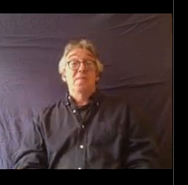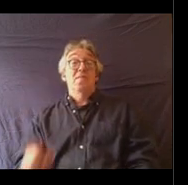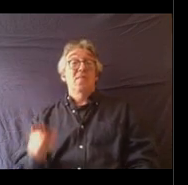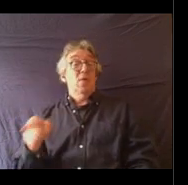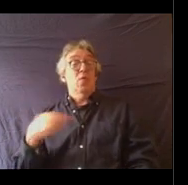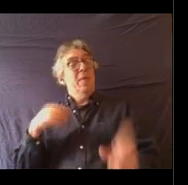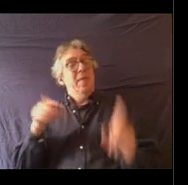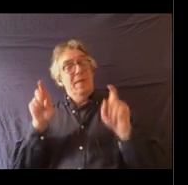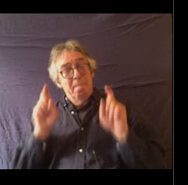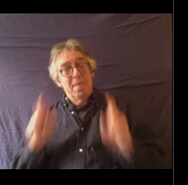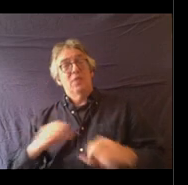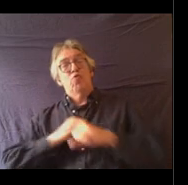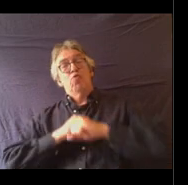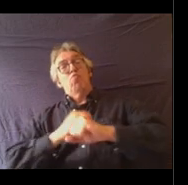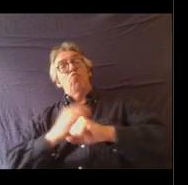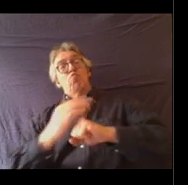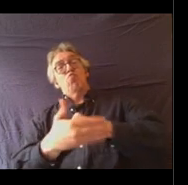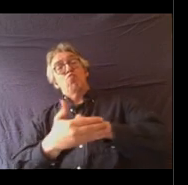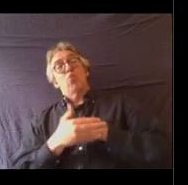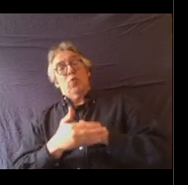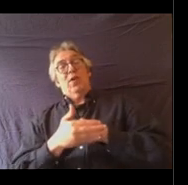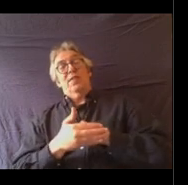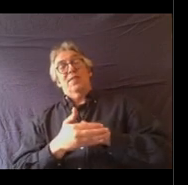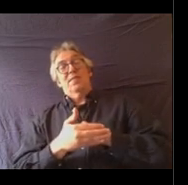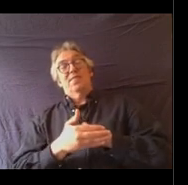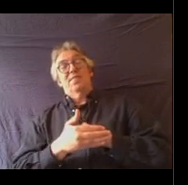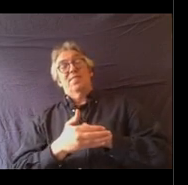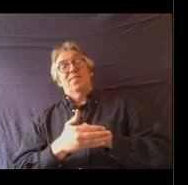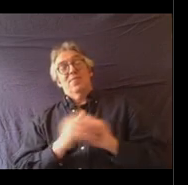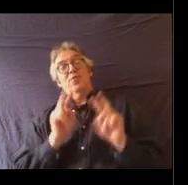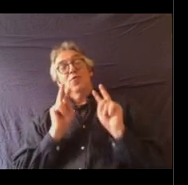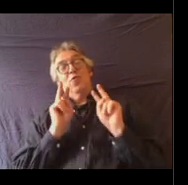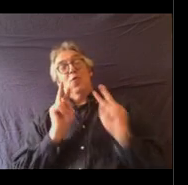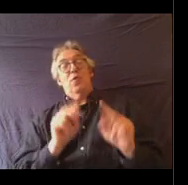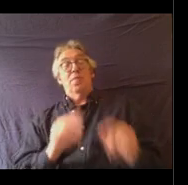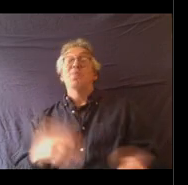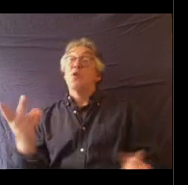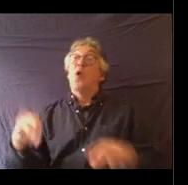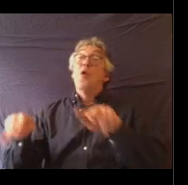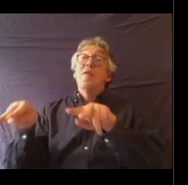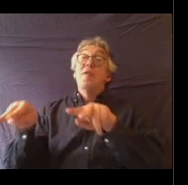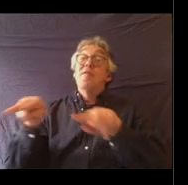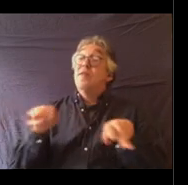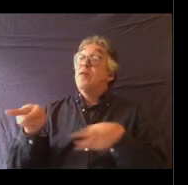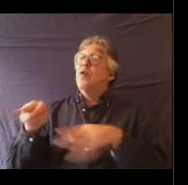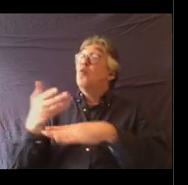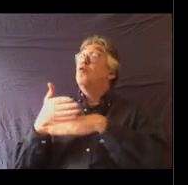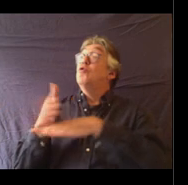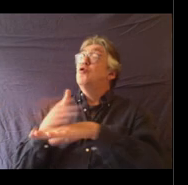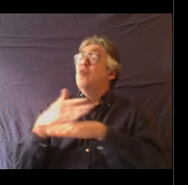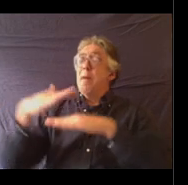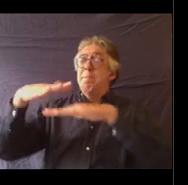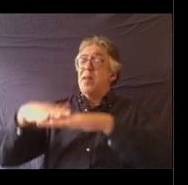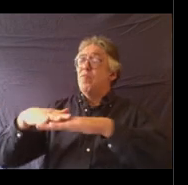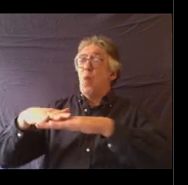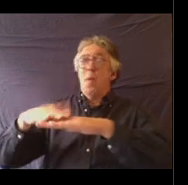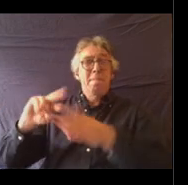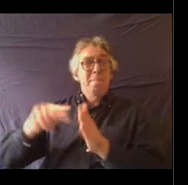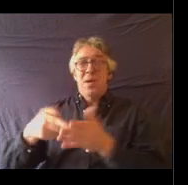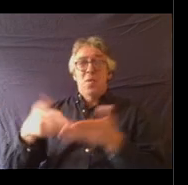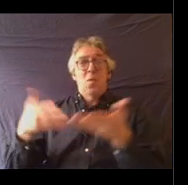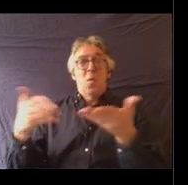protected. So the definition, what a video sharing platform is, we are now working on guidelines to